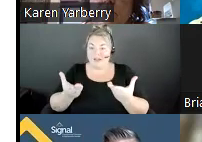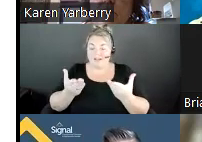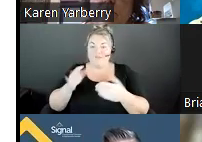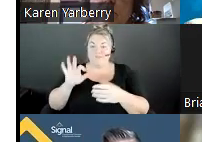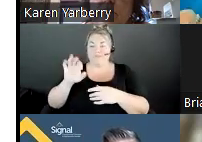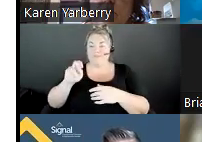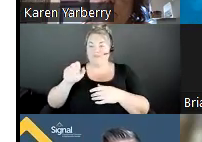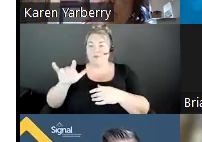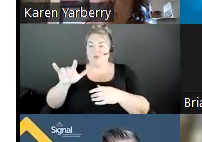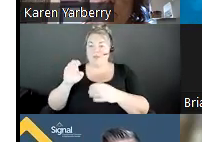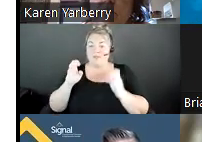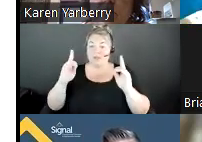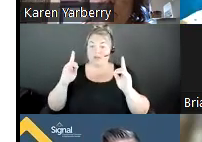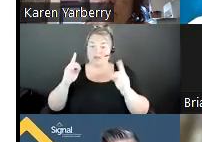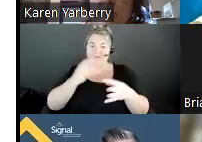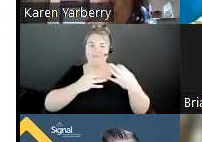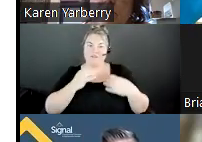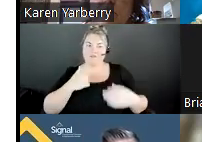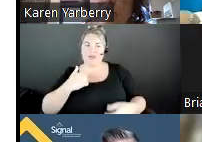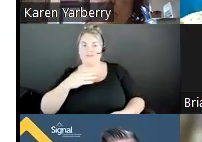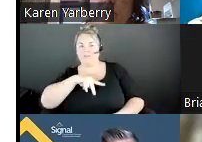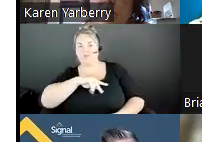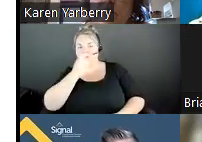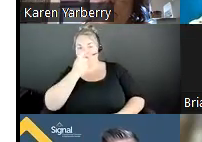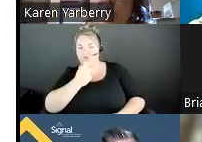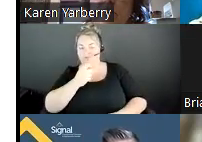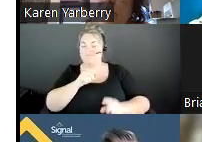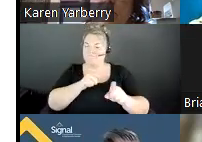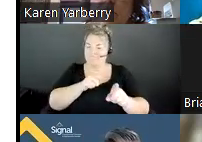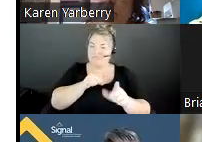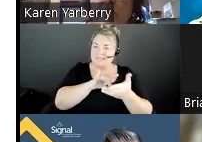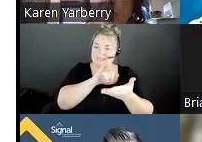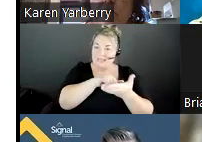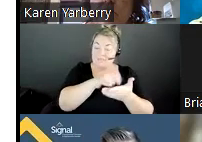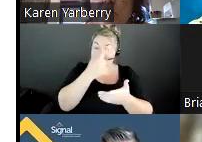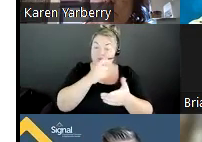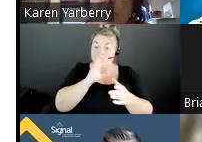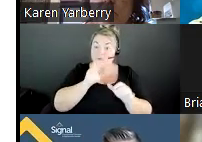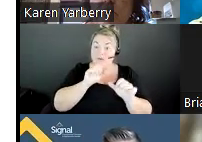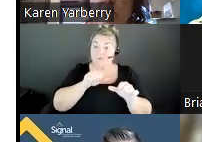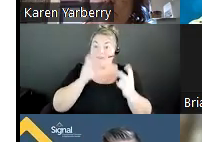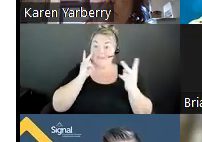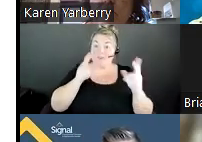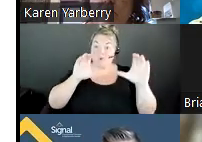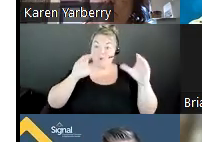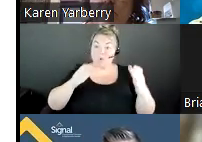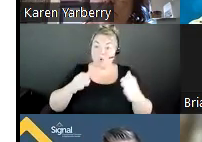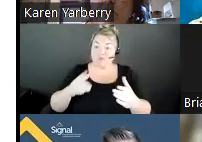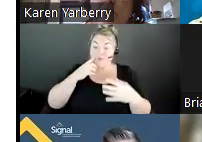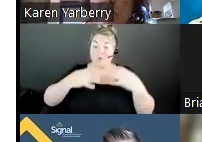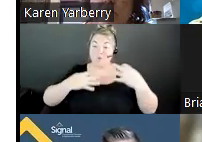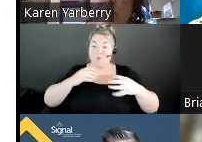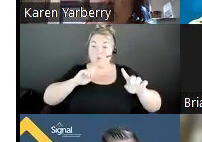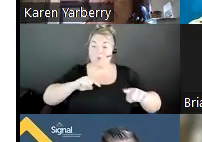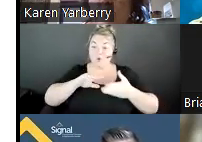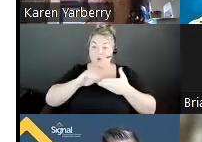fentanyl education instead of I have a personal interest, because that will allow you to see the course for court-ordered learners as